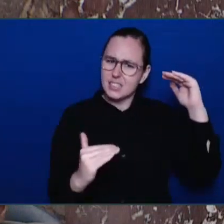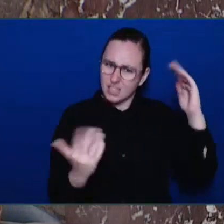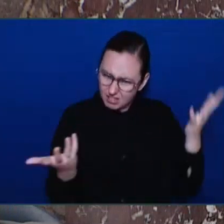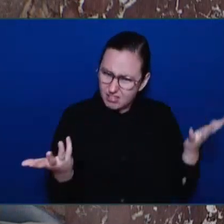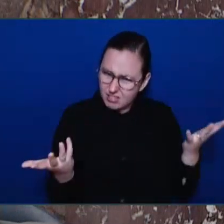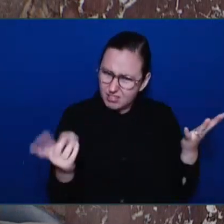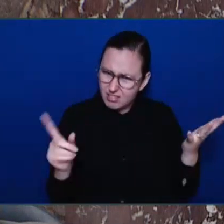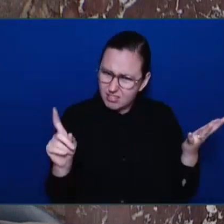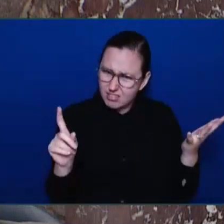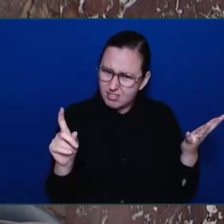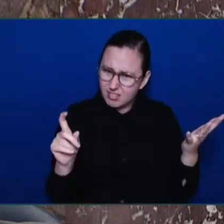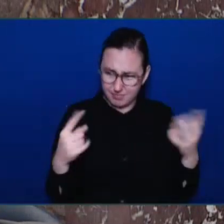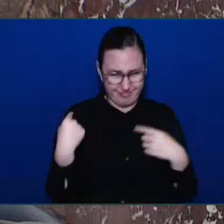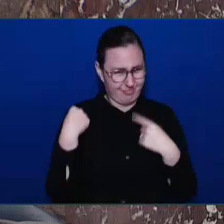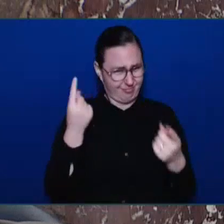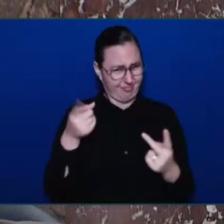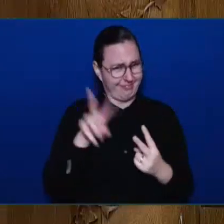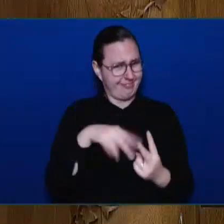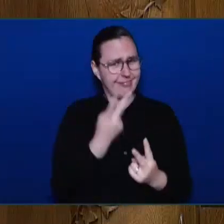safe?